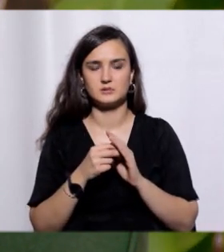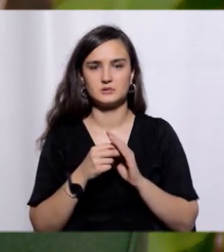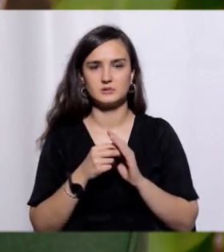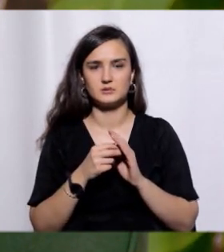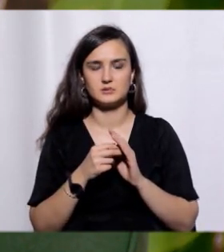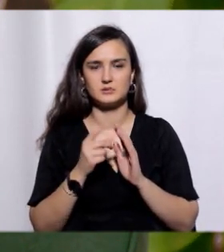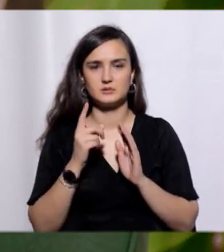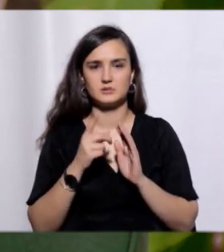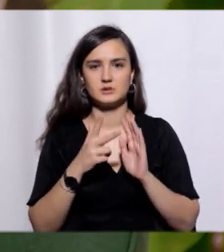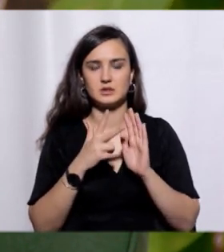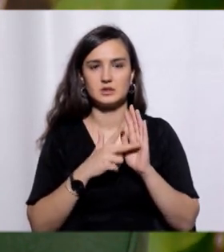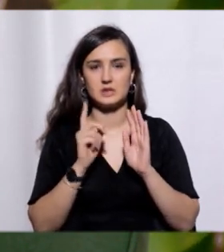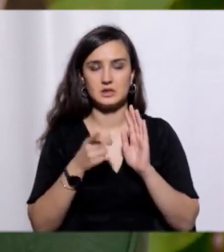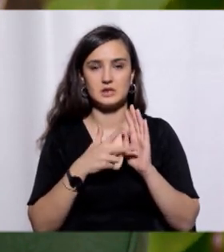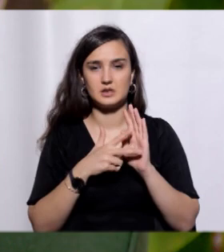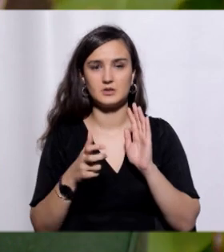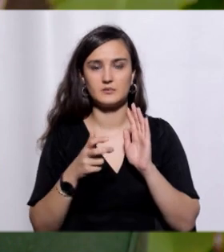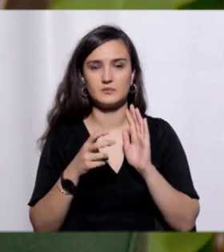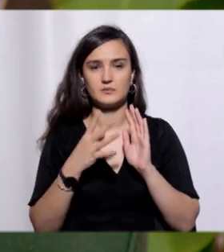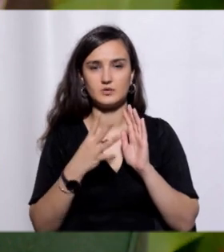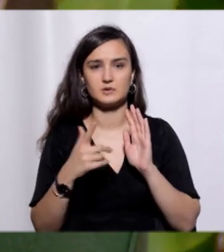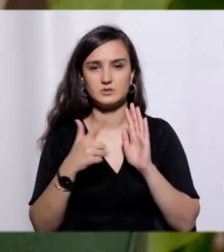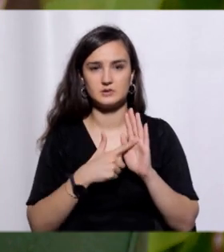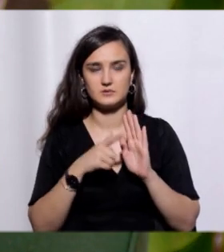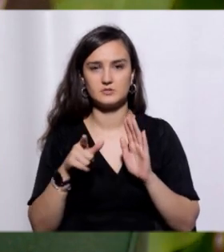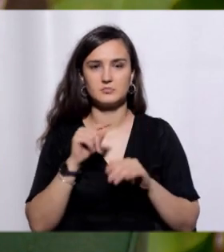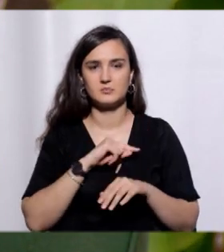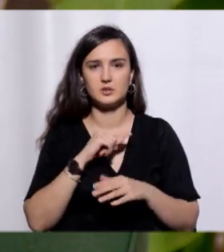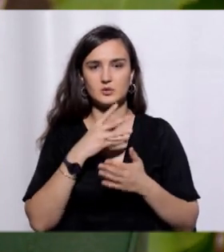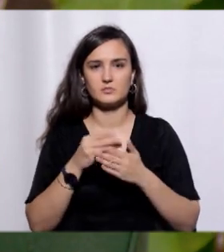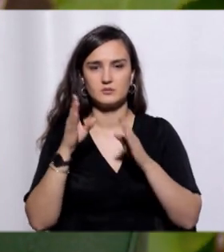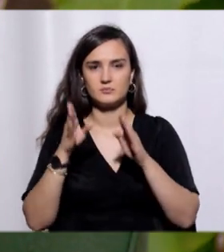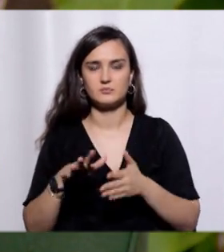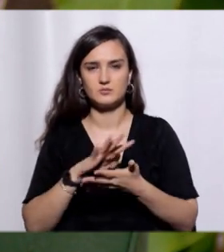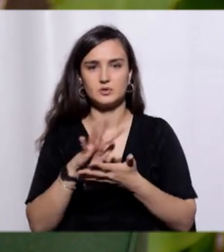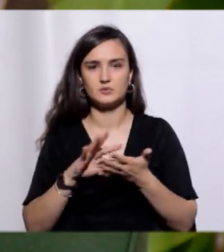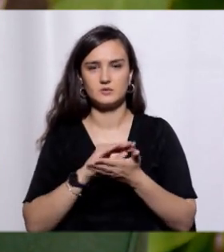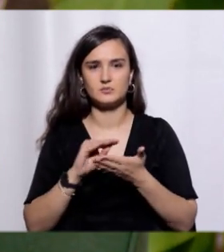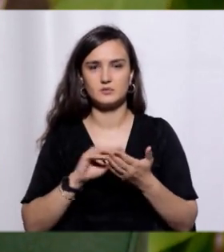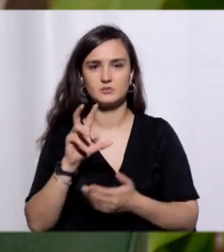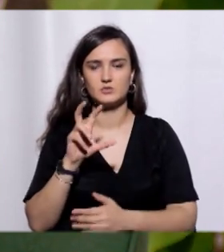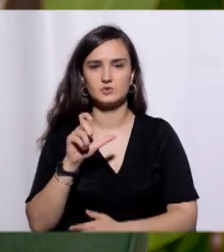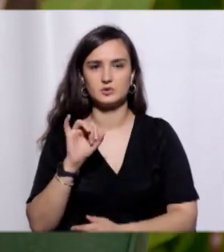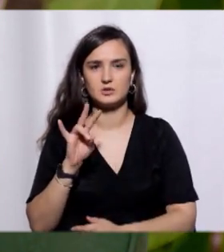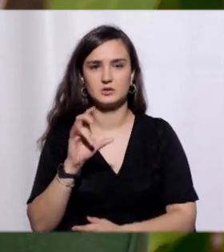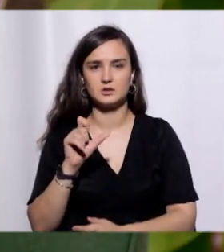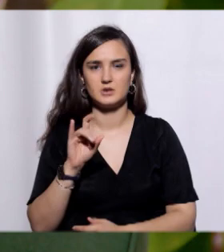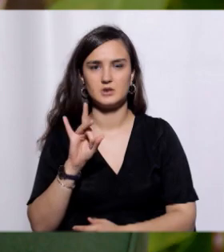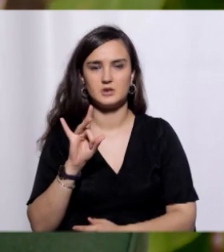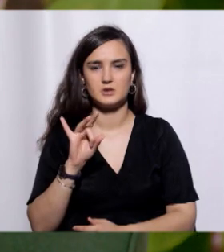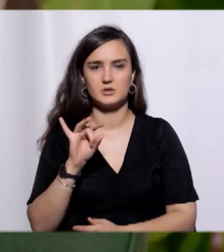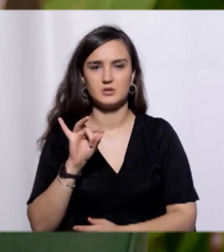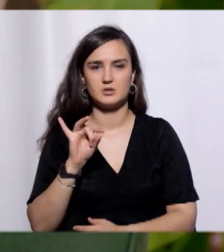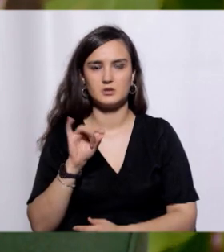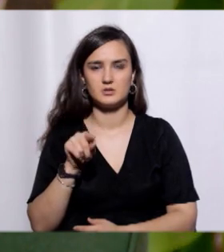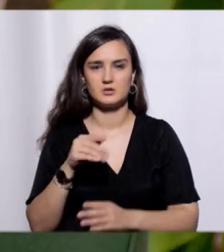1847, she published the semi-autobiographical novel, Jane Eyre, which